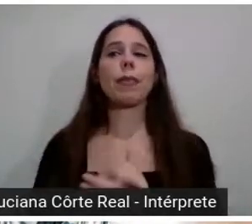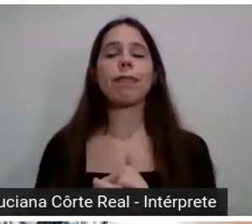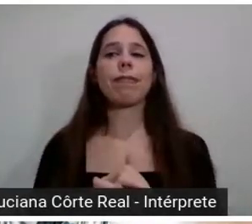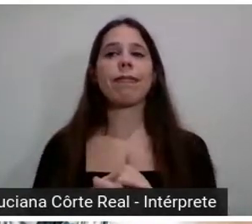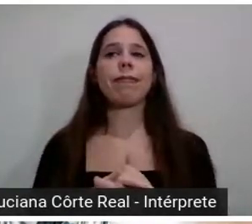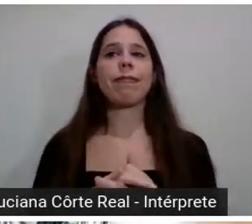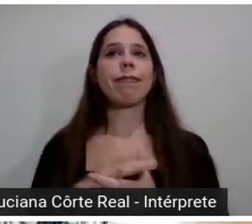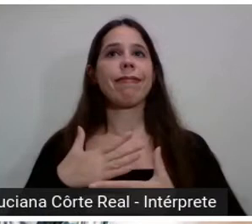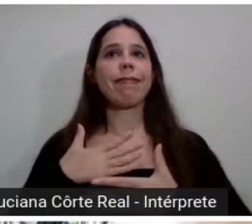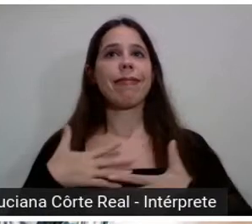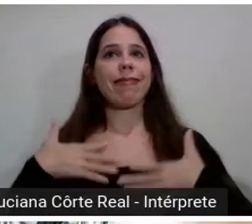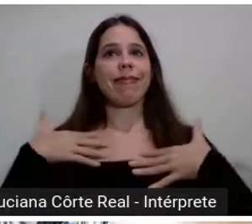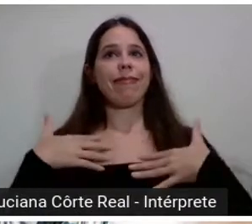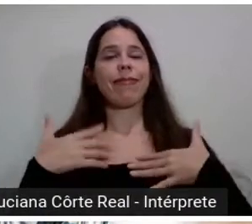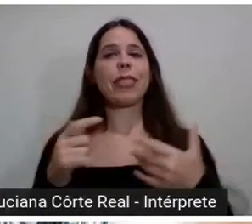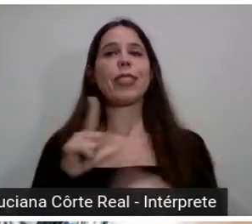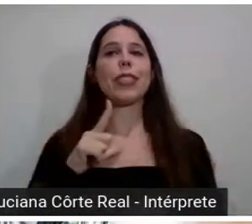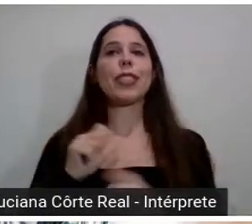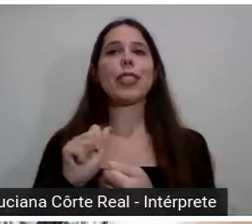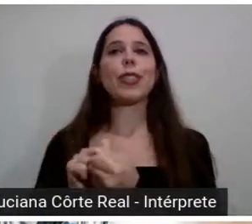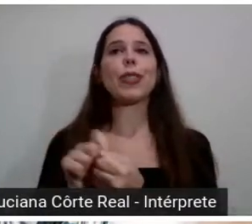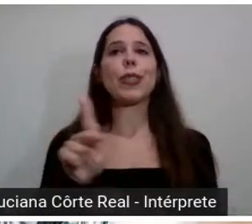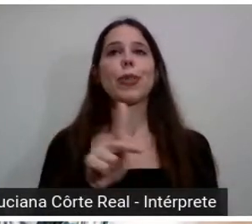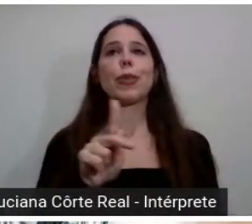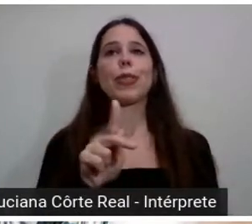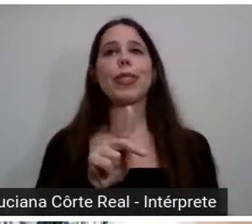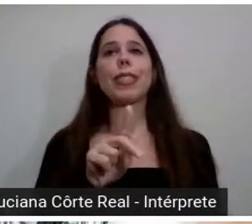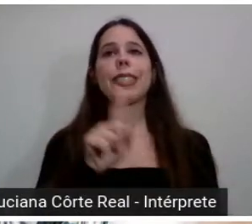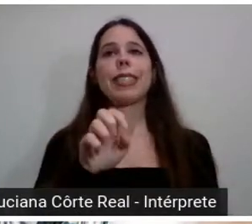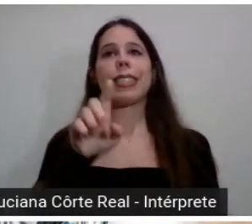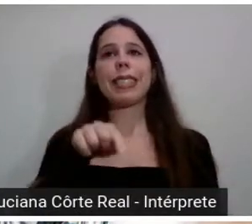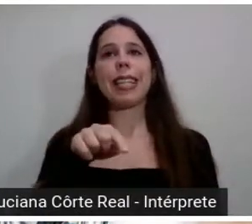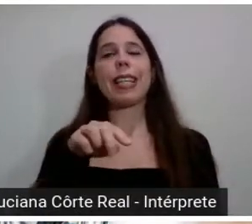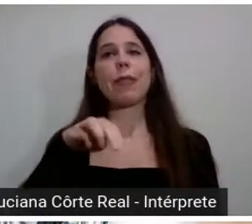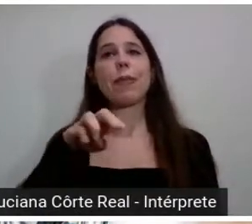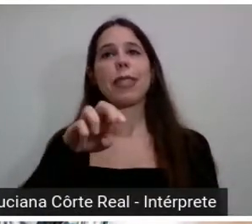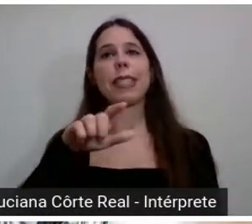com a presença do professor José Marcelino de Rezende Pinto.